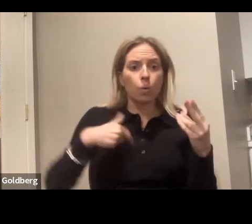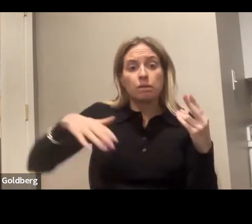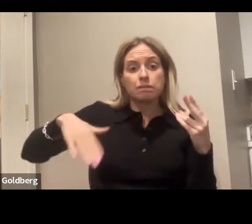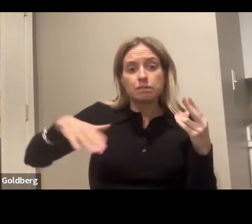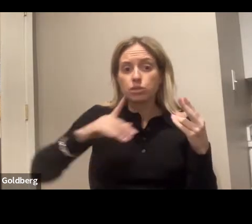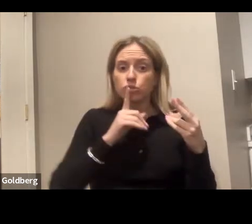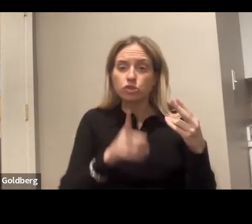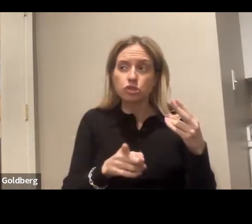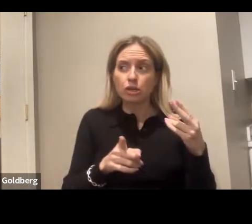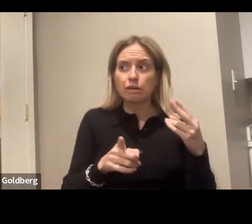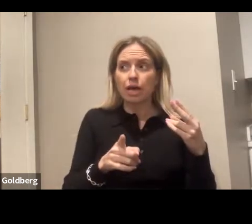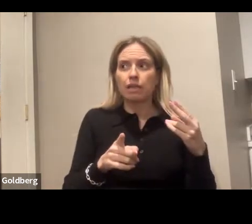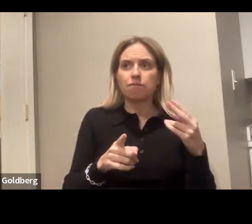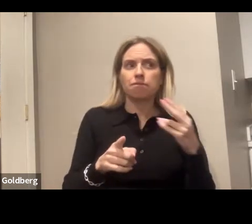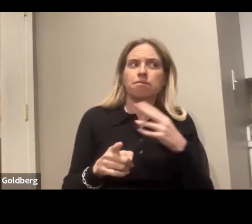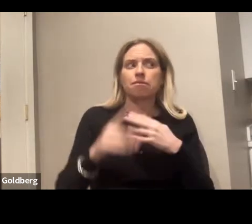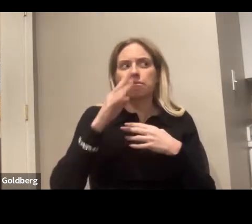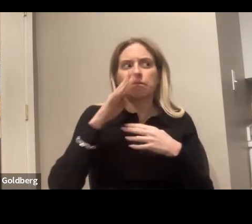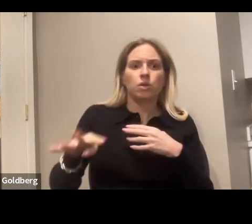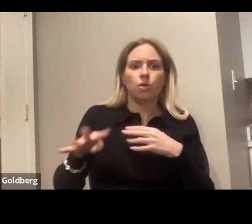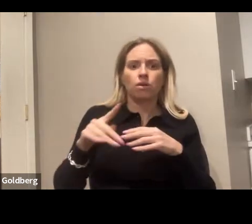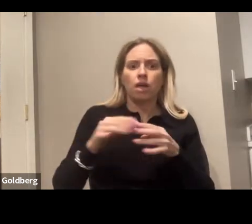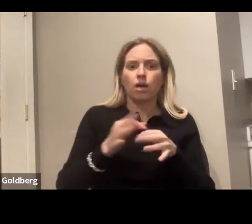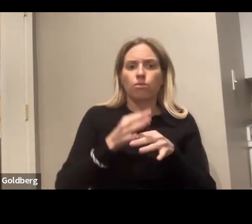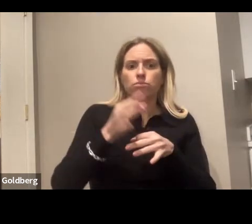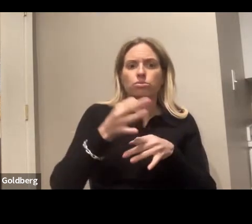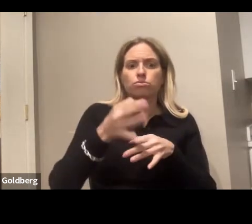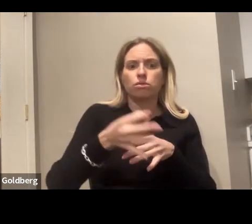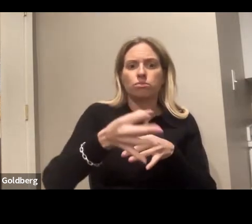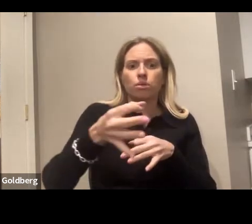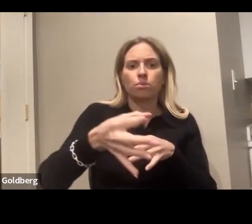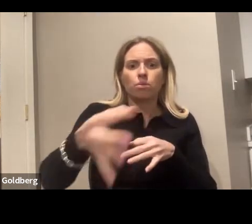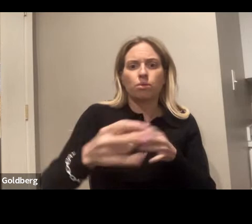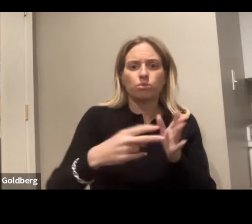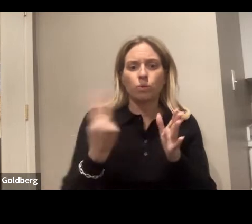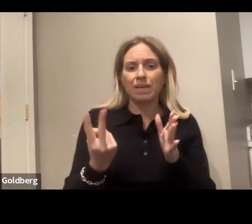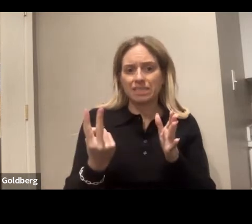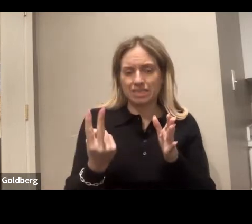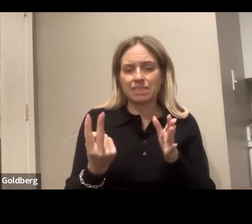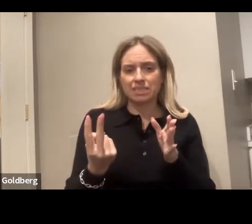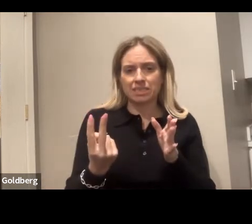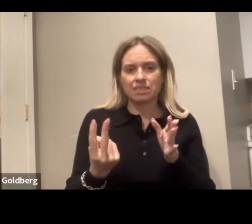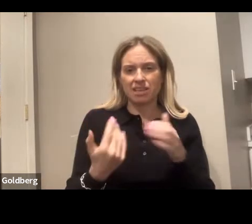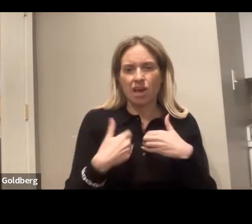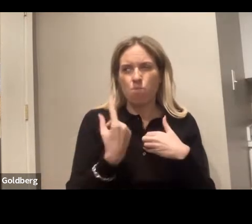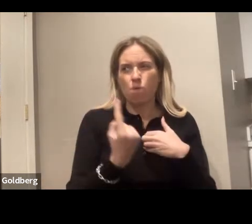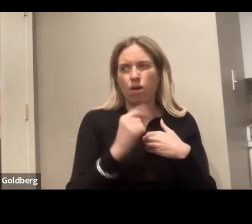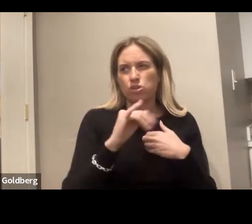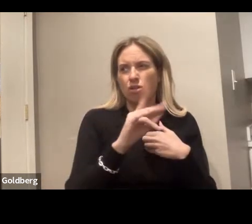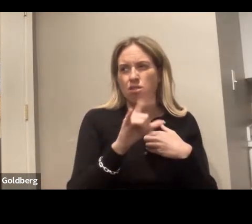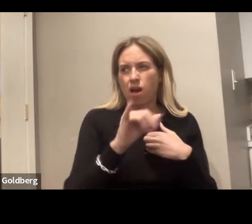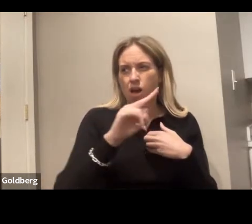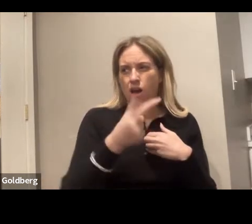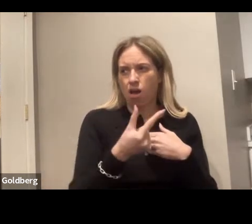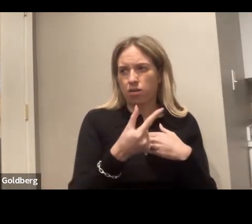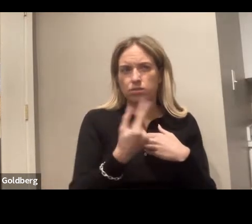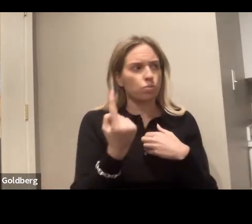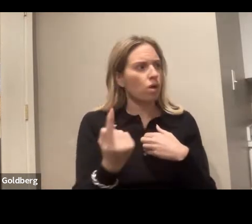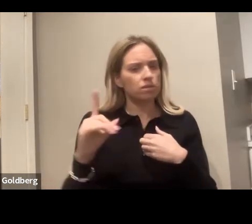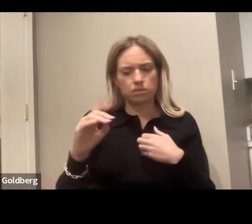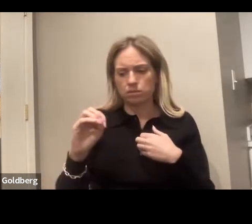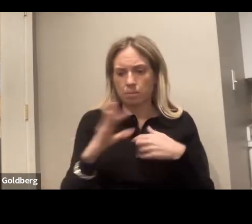kind of deferred. They have postponed their hearing, I think, twice now. They had one in, I think, July or August and one in